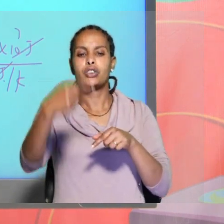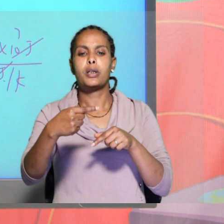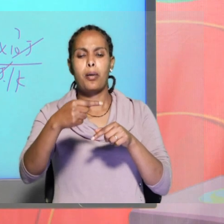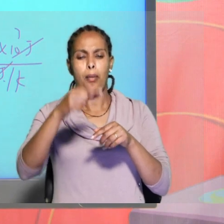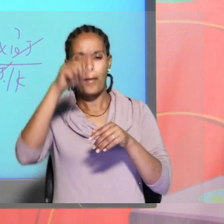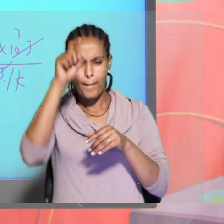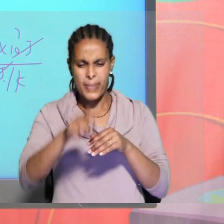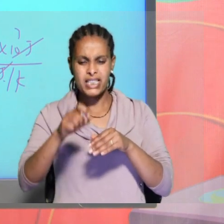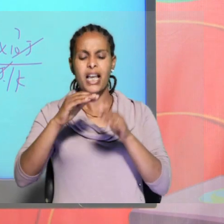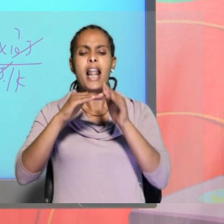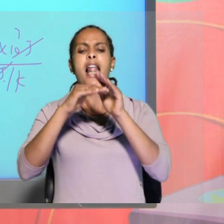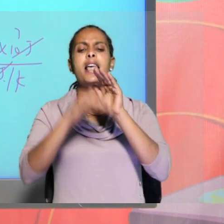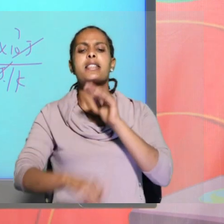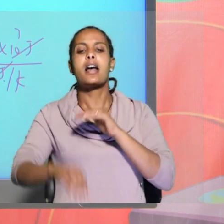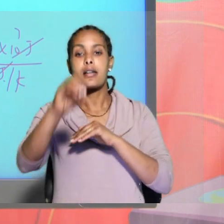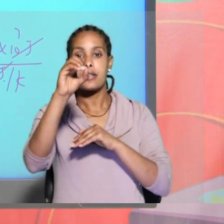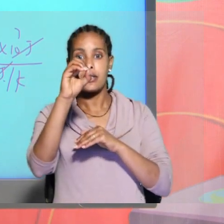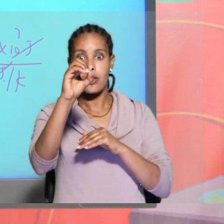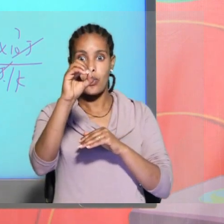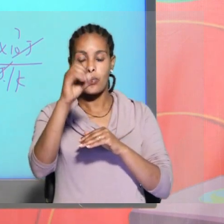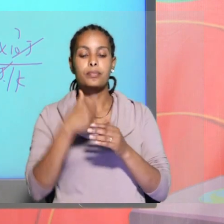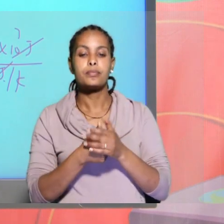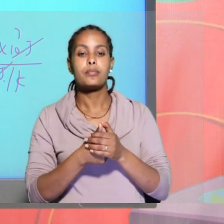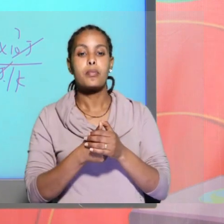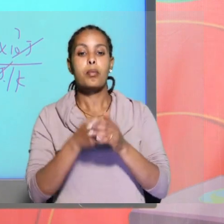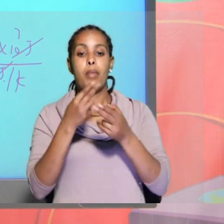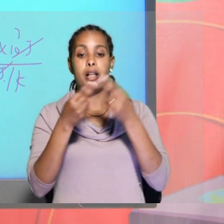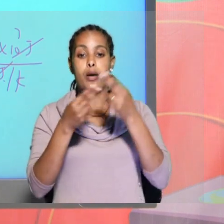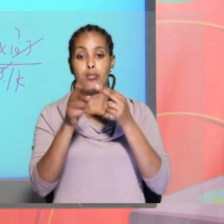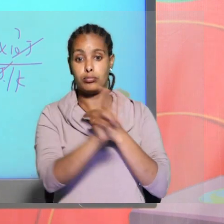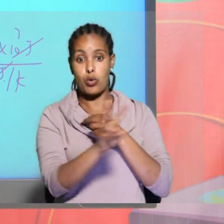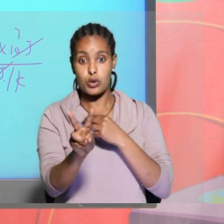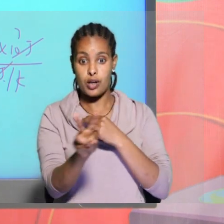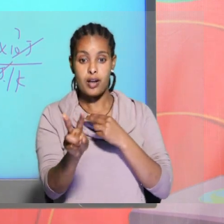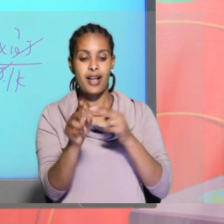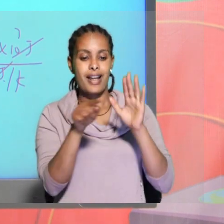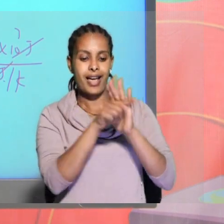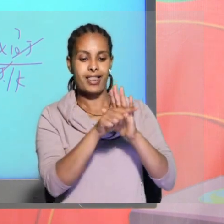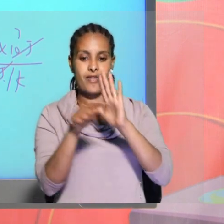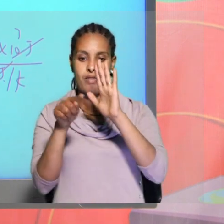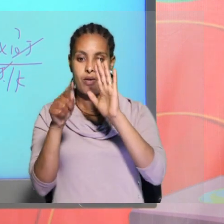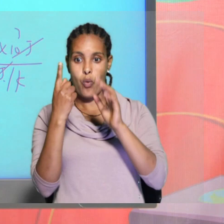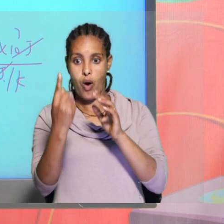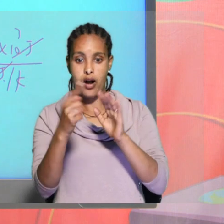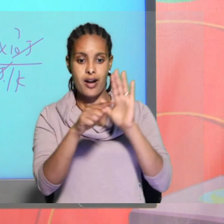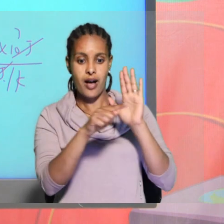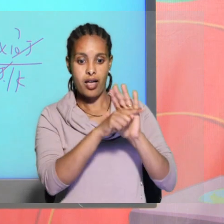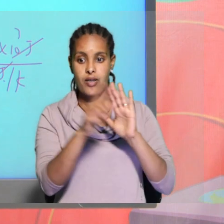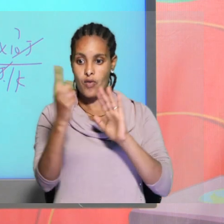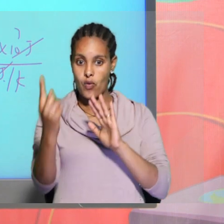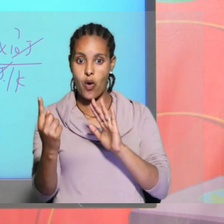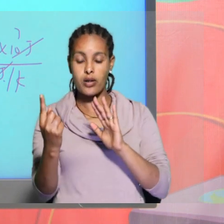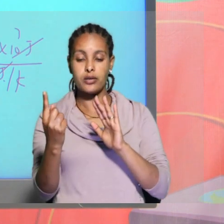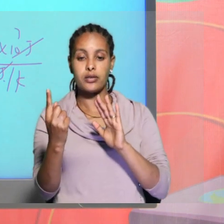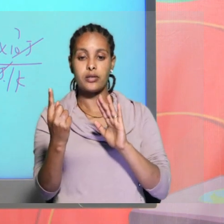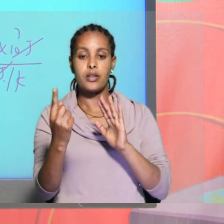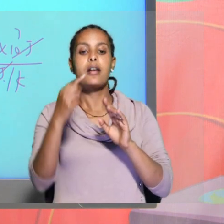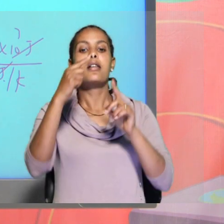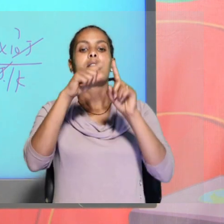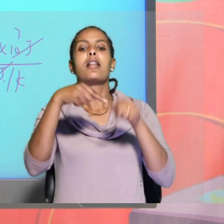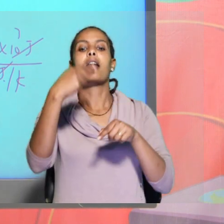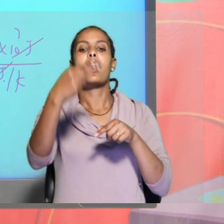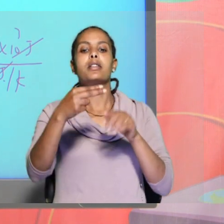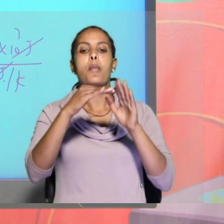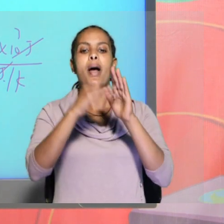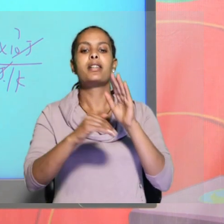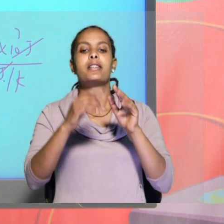0, less than 0. Multiply both sides by negative 1. We can write this as delta H